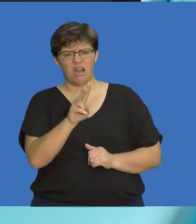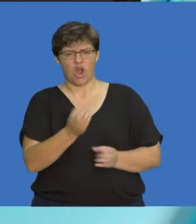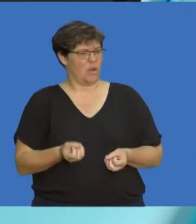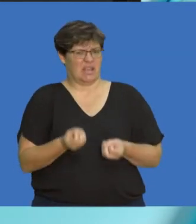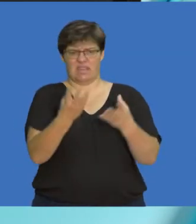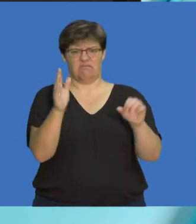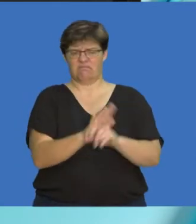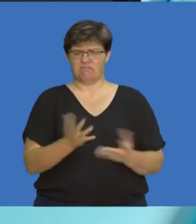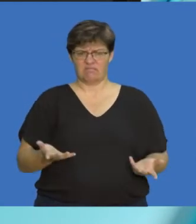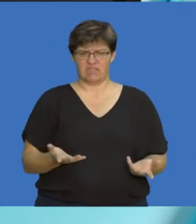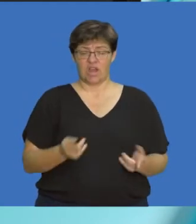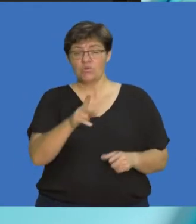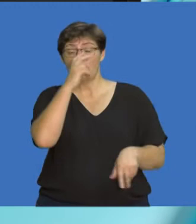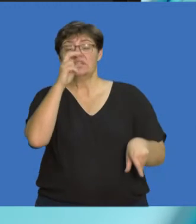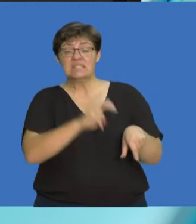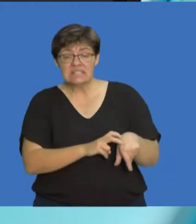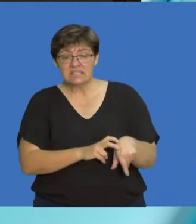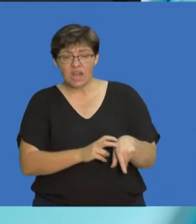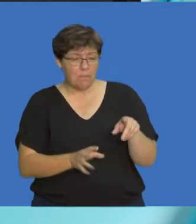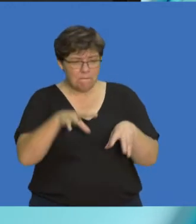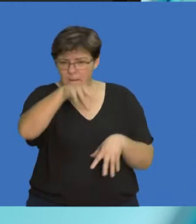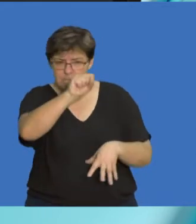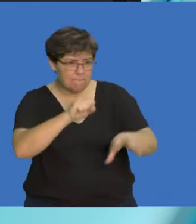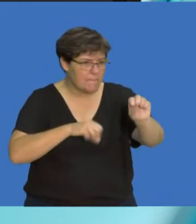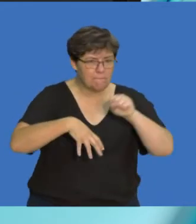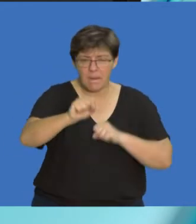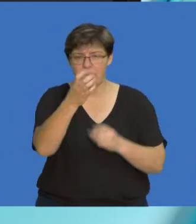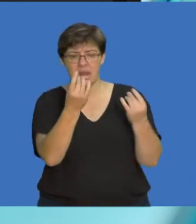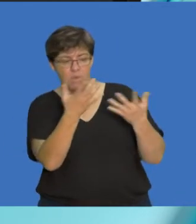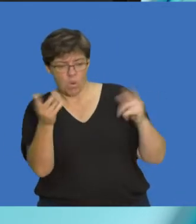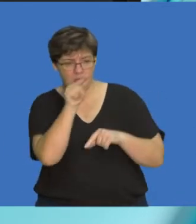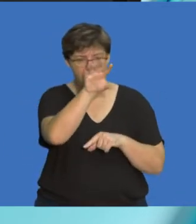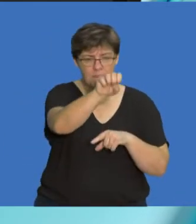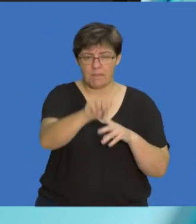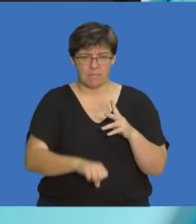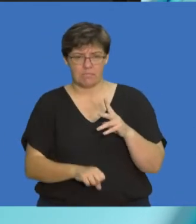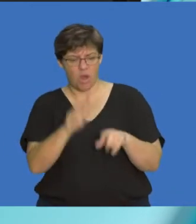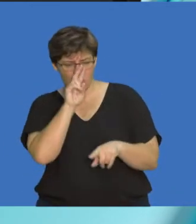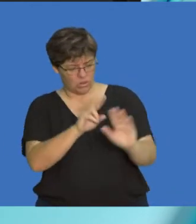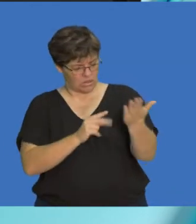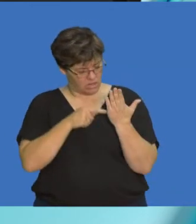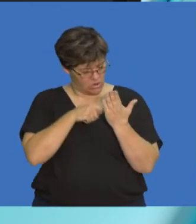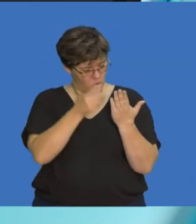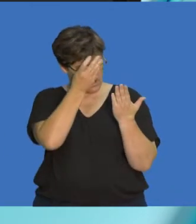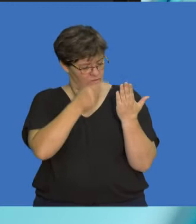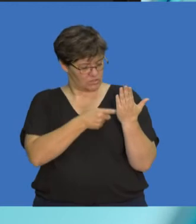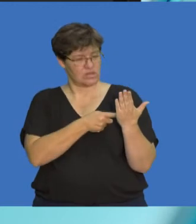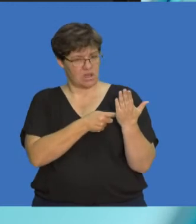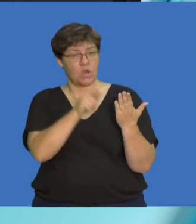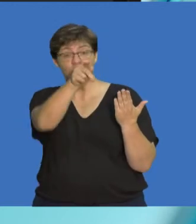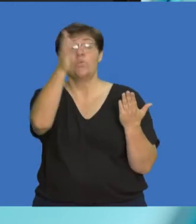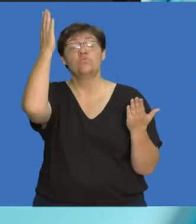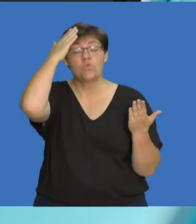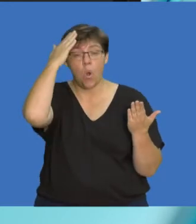you. You need to go and find the figures. You need to look at the information that's given to you and know where